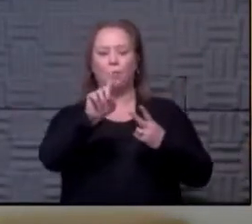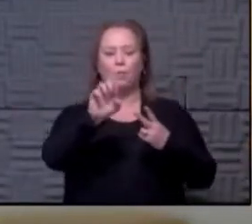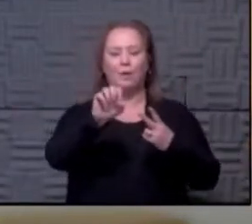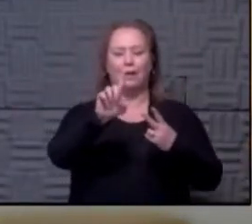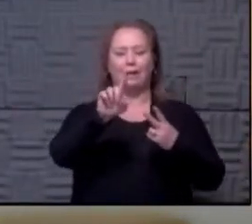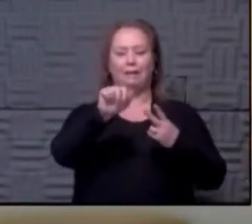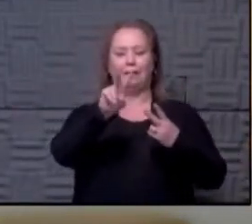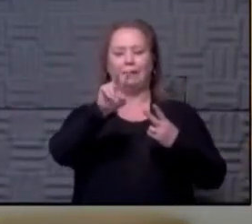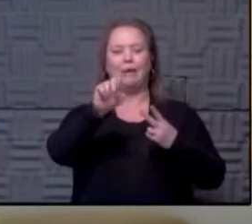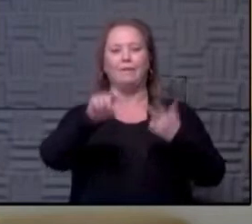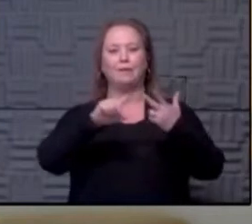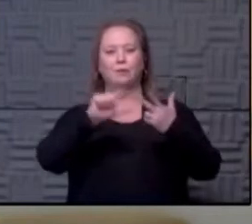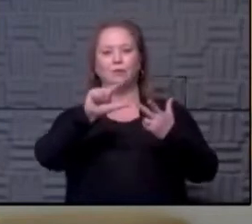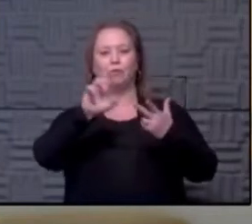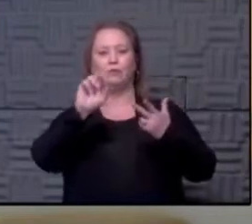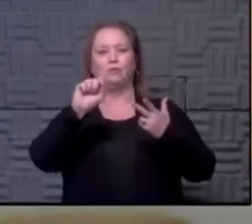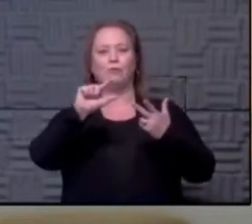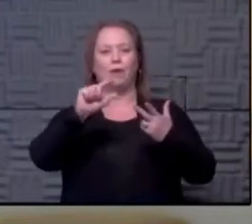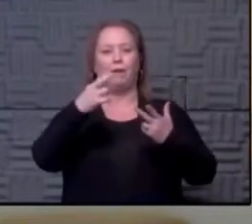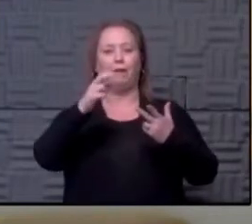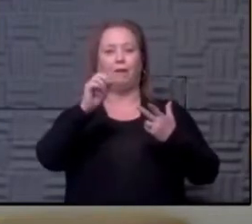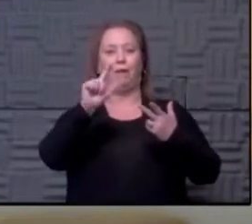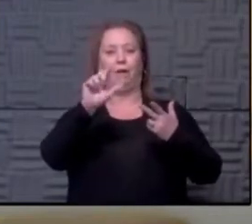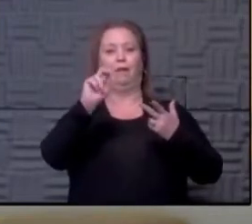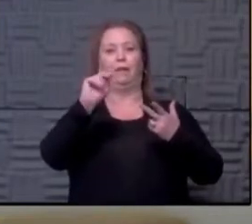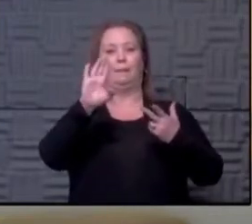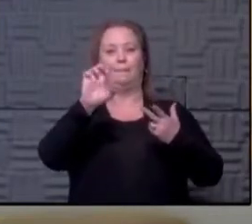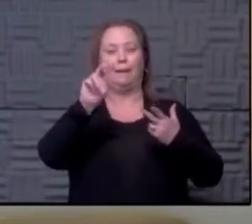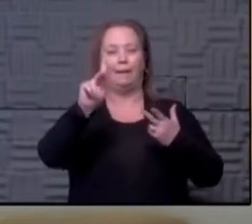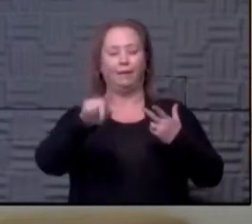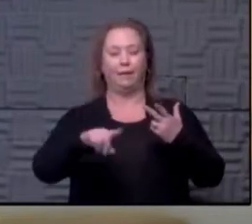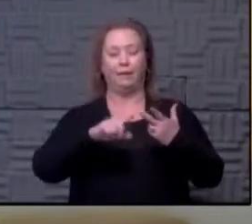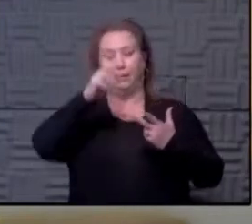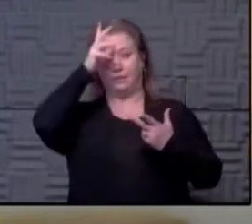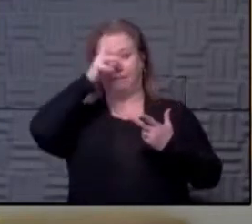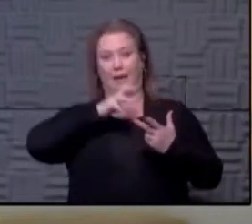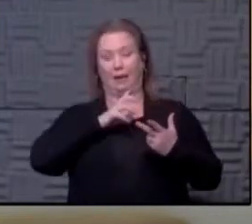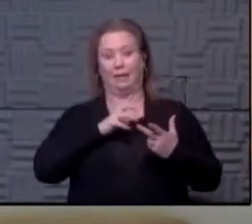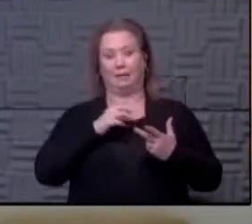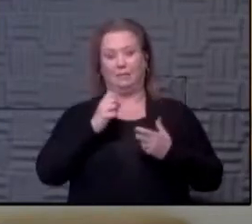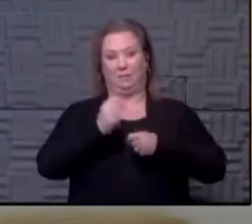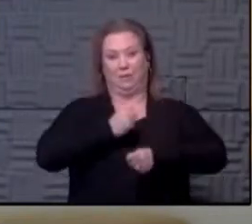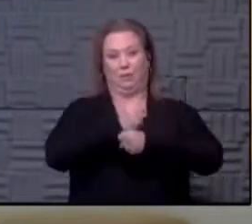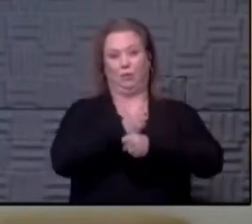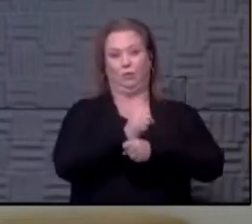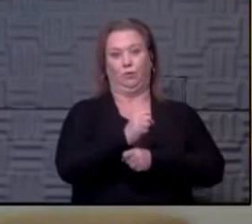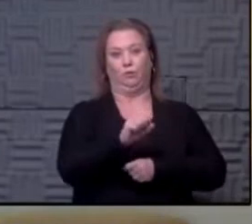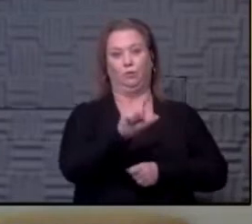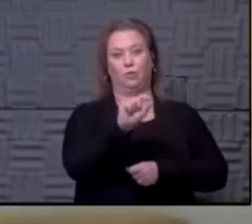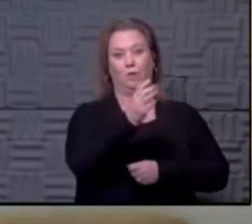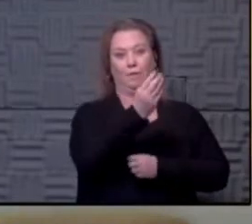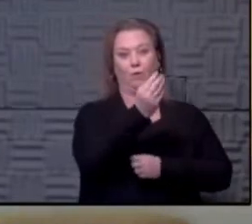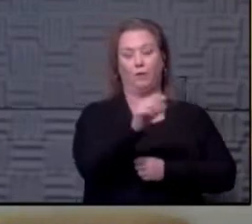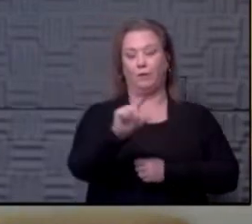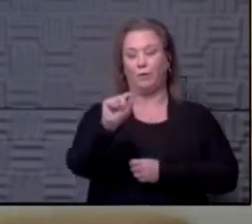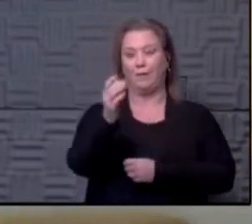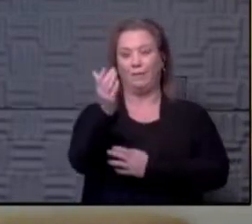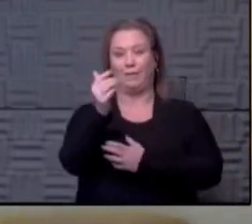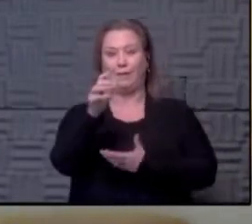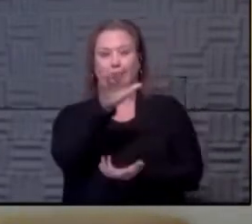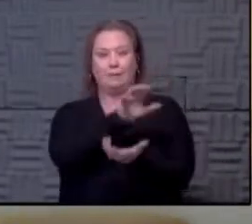And, we have some of the guys back from 14 and 15 to be able to blend with